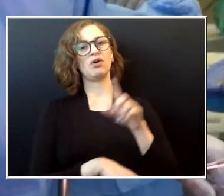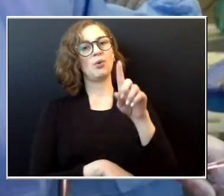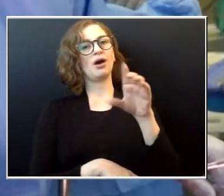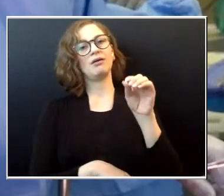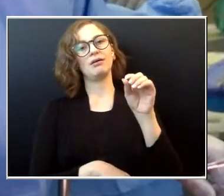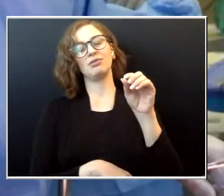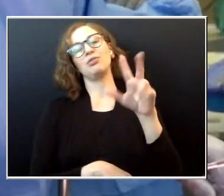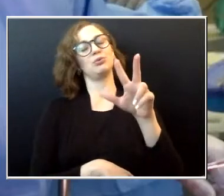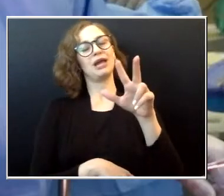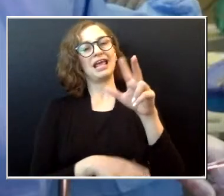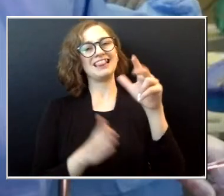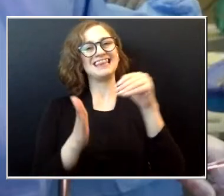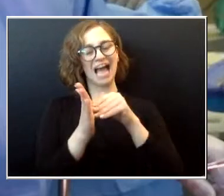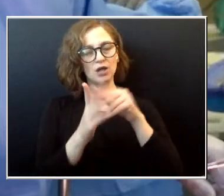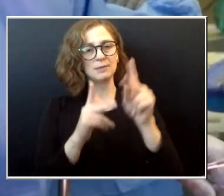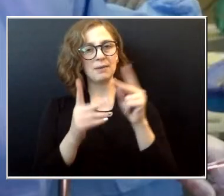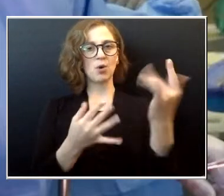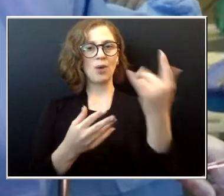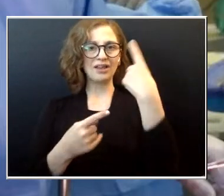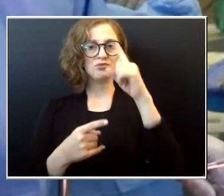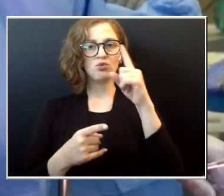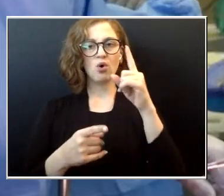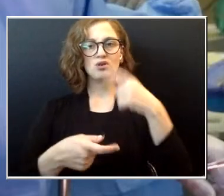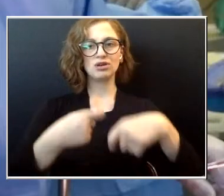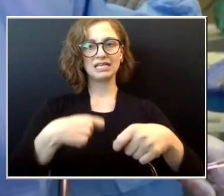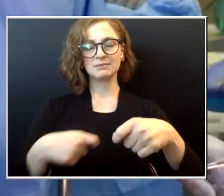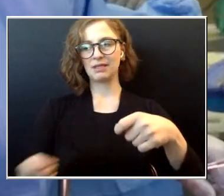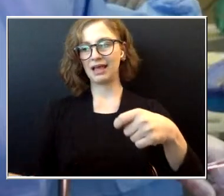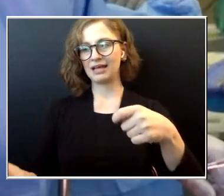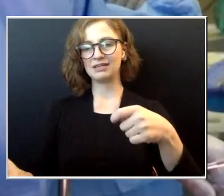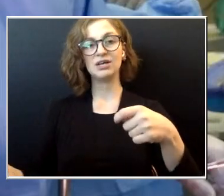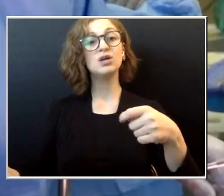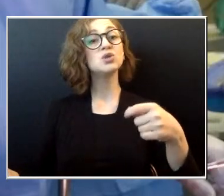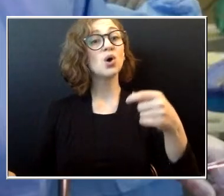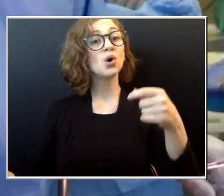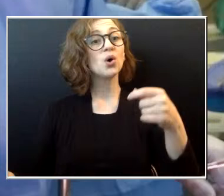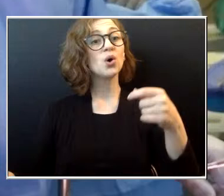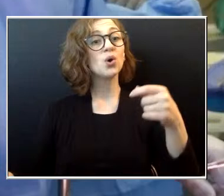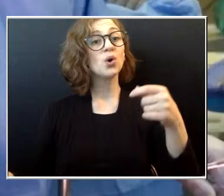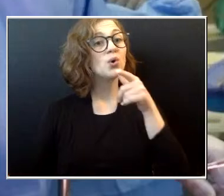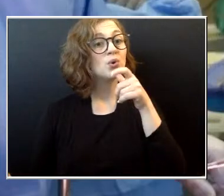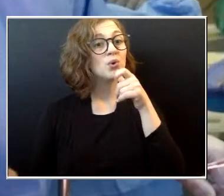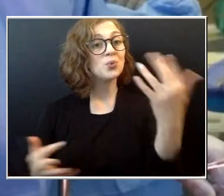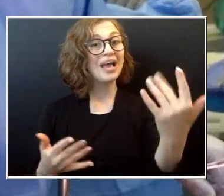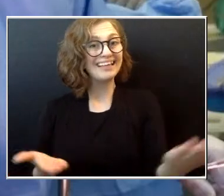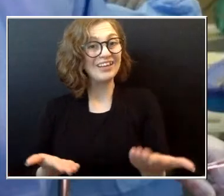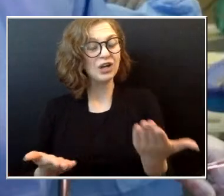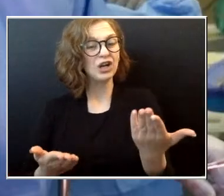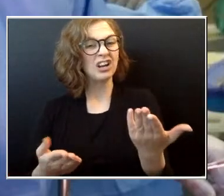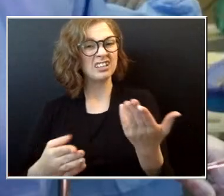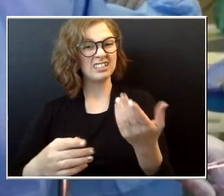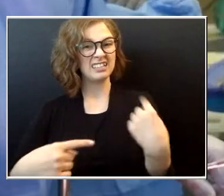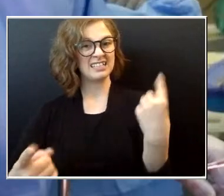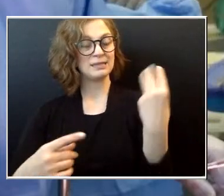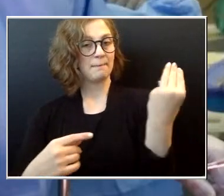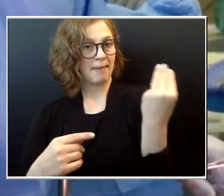let's look at the patients waiting here in the University of Kansas Health System. As of Monday, we have 475 transplant candidates waiting for an organ. That